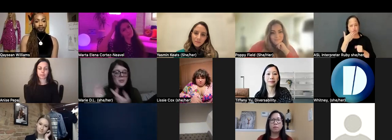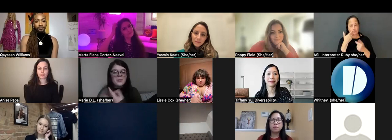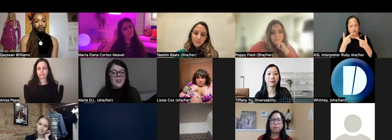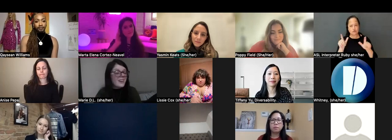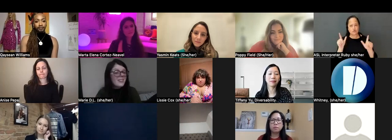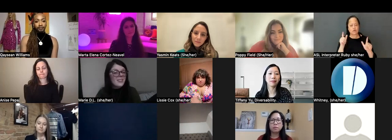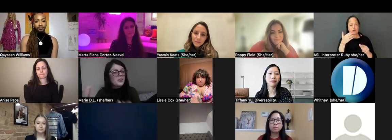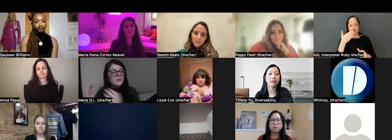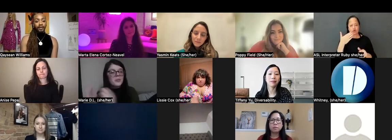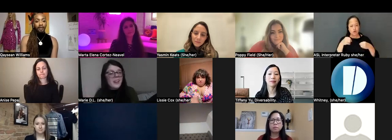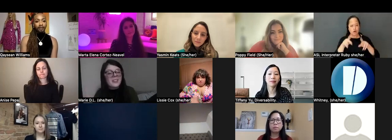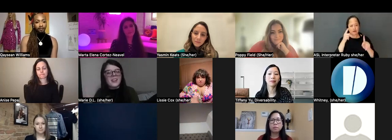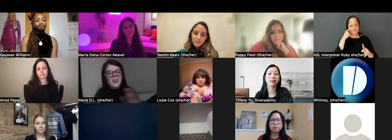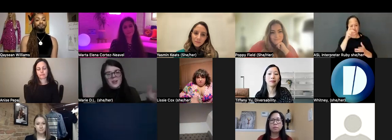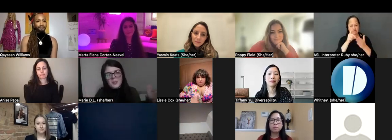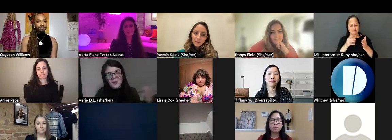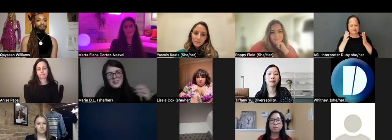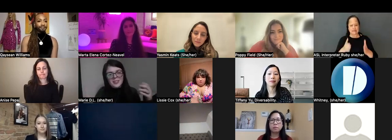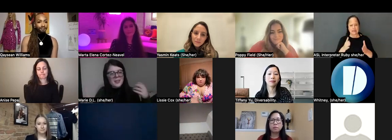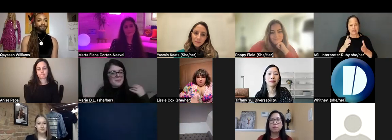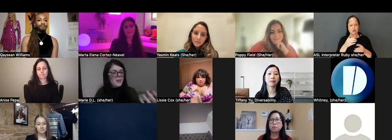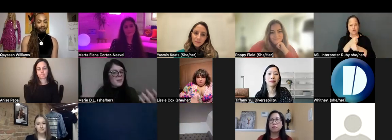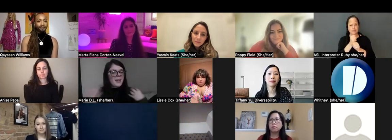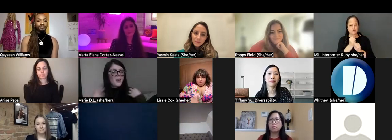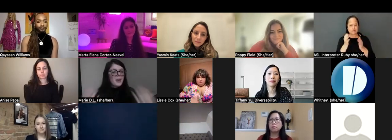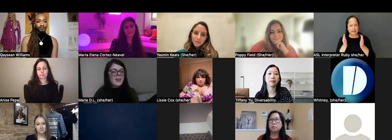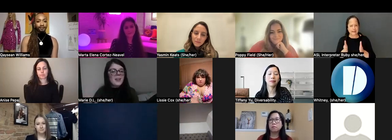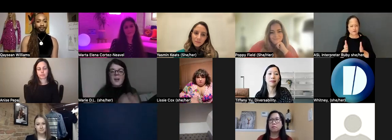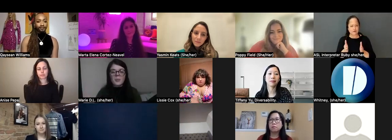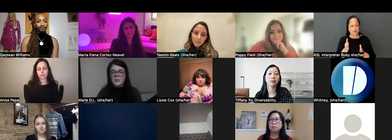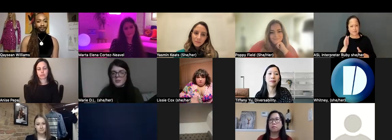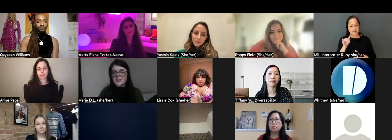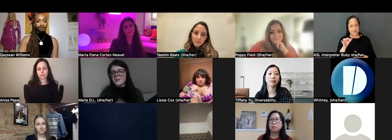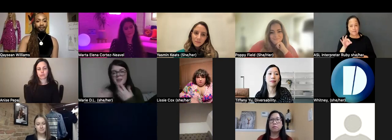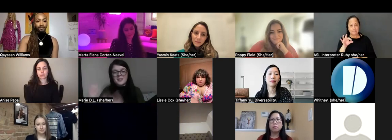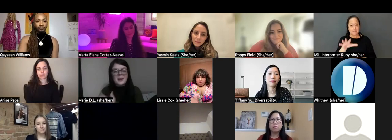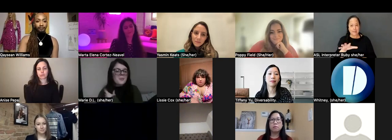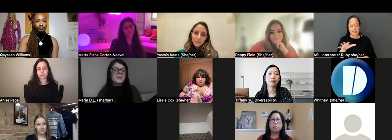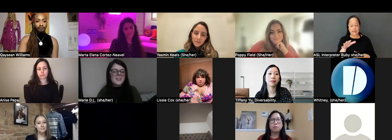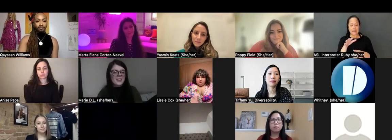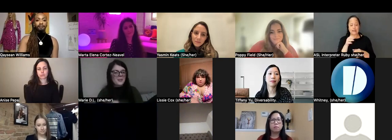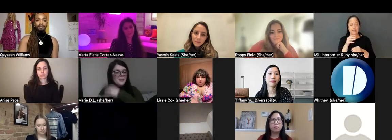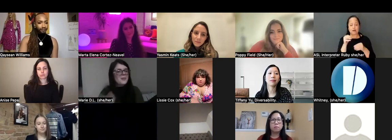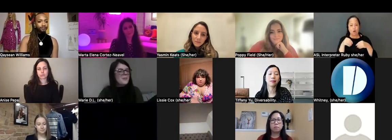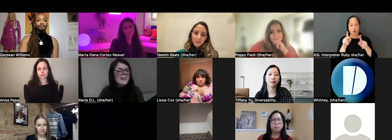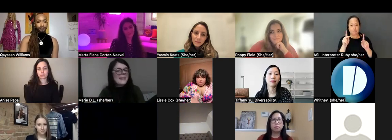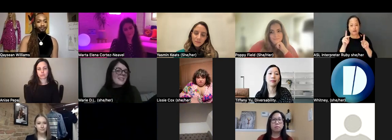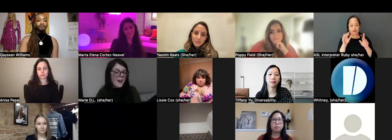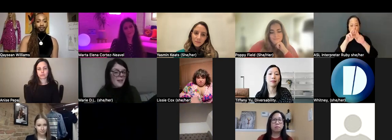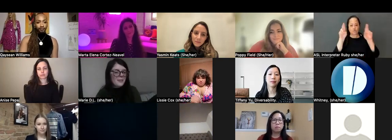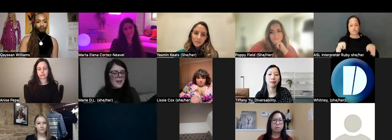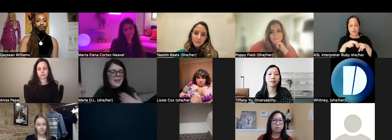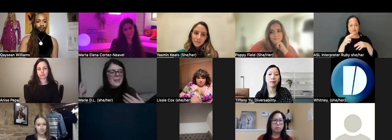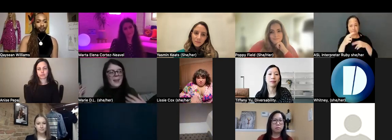that designer, the creator, because that would be like a paid opportunity, resume building, career making